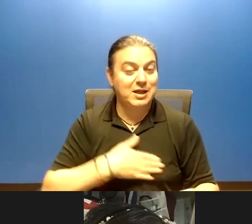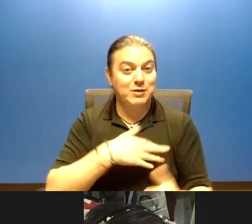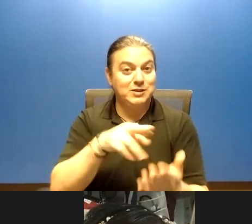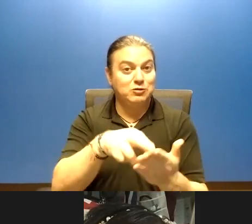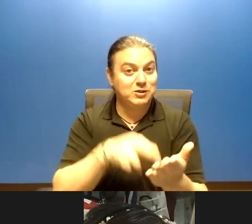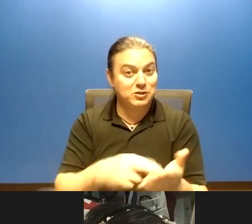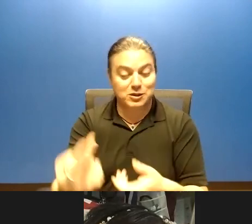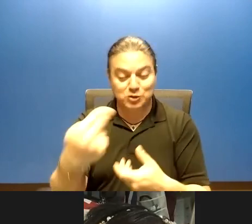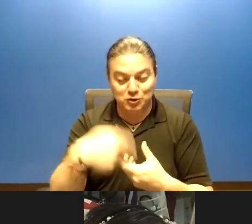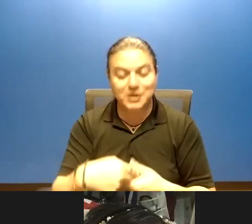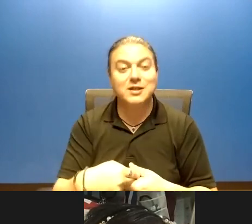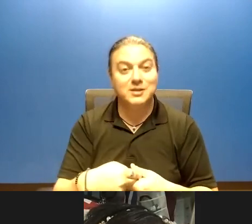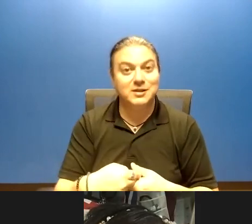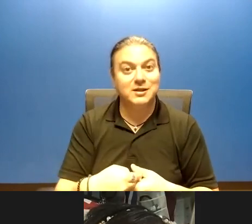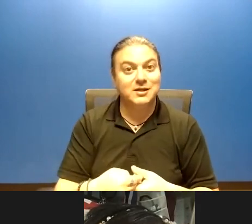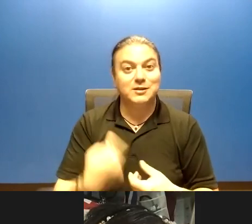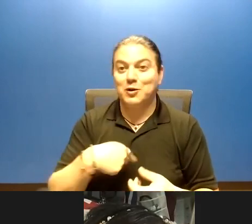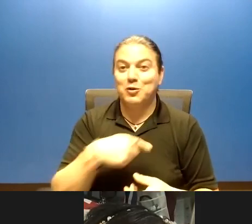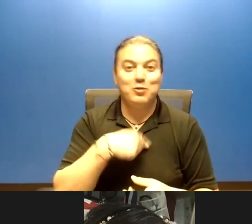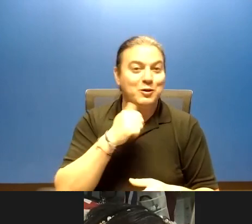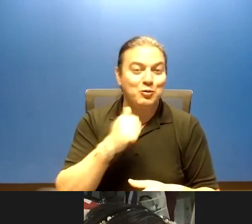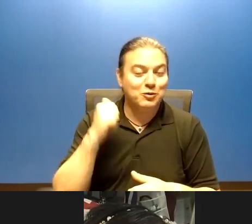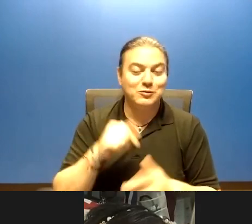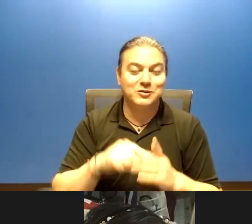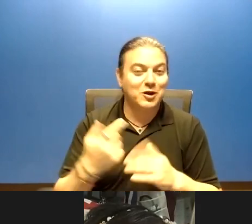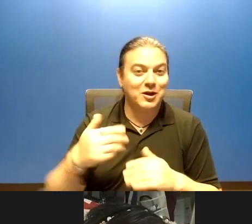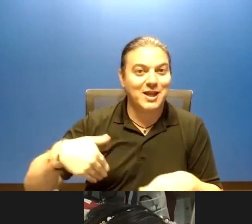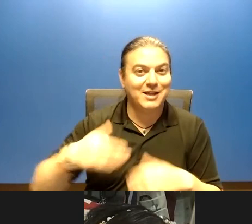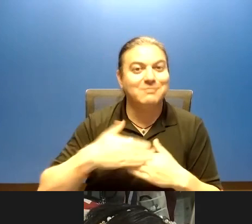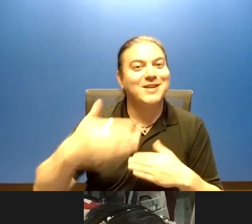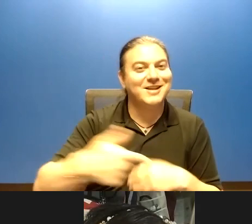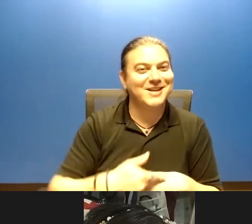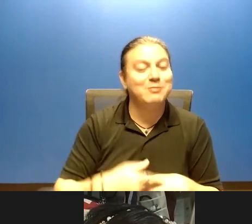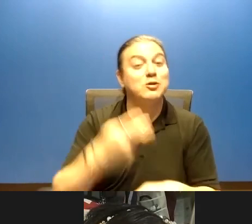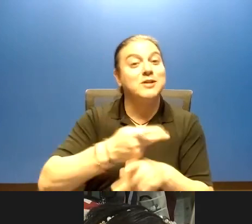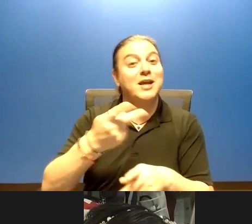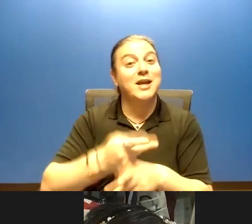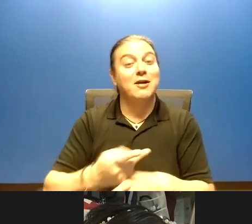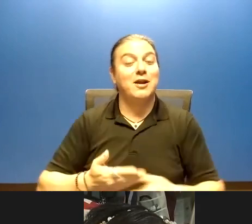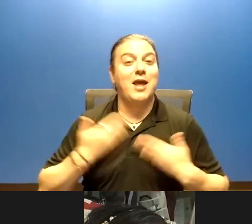our ducks in the row and we won't start late next time, but take care and happy holidays.